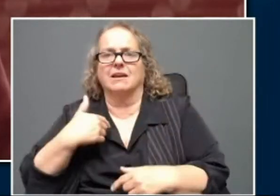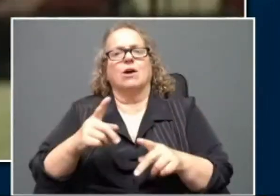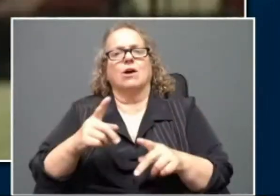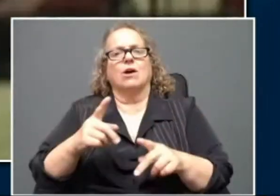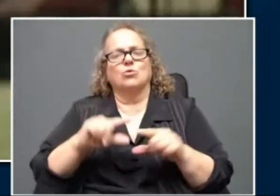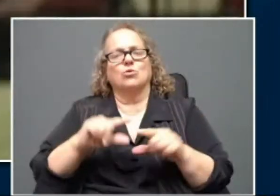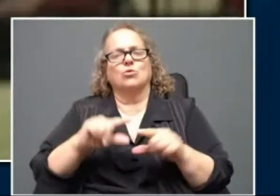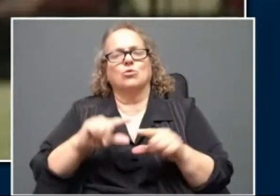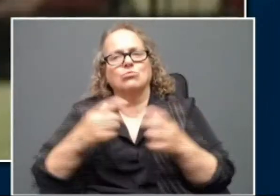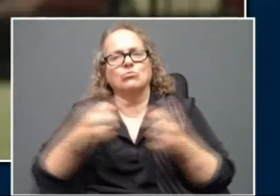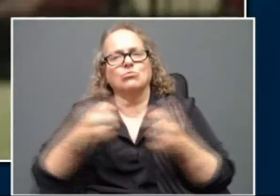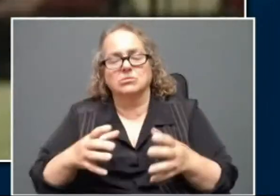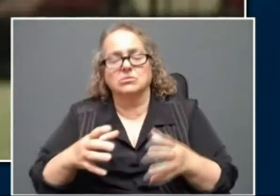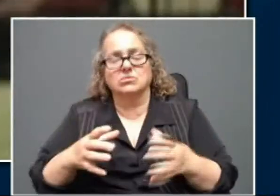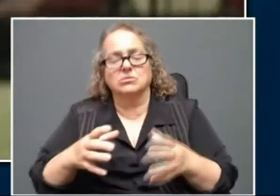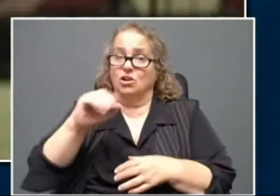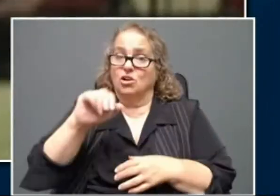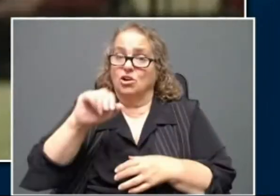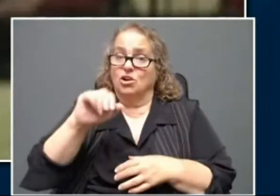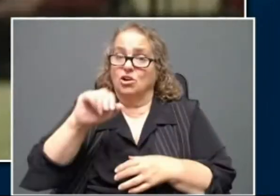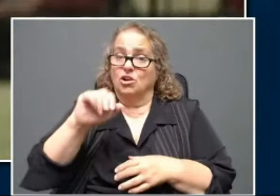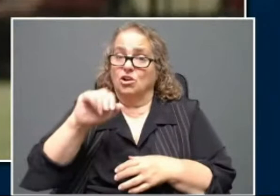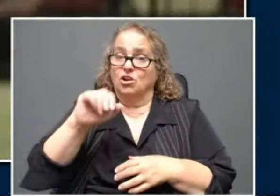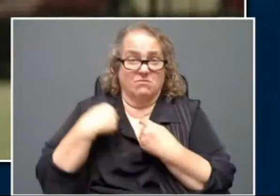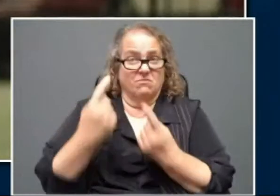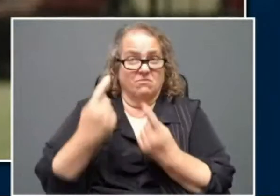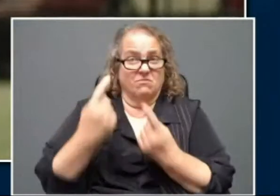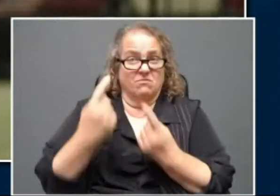I've been coaching a team sport for nearly 30 years, and the